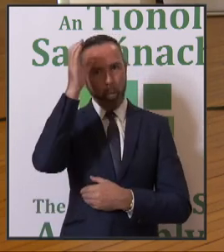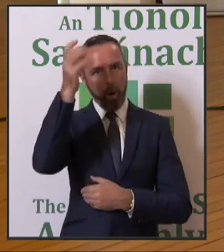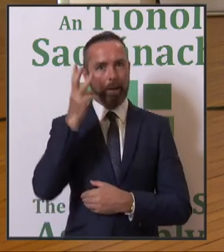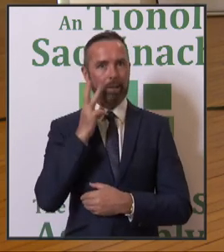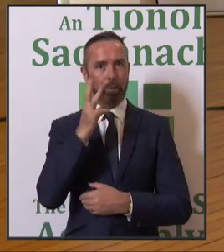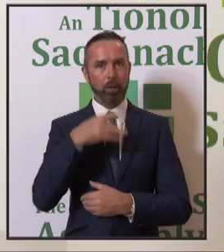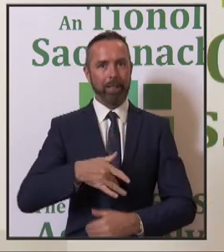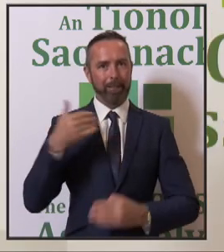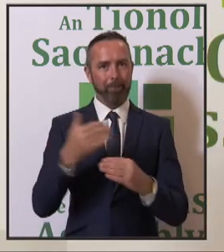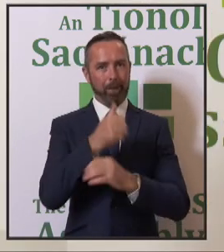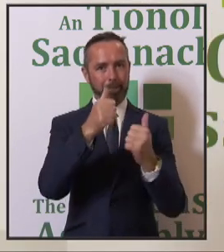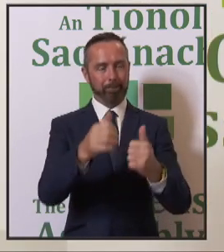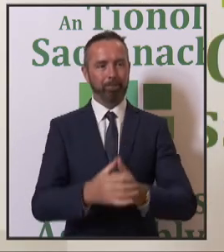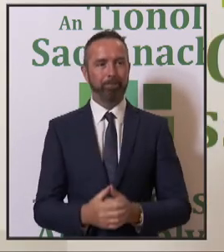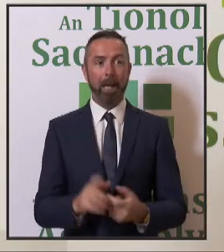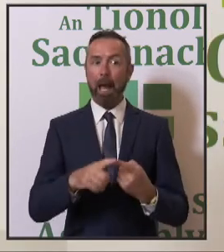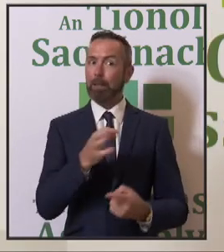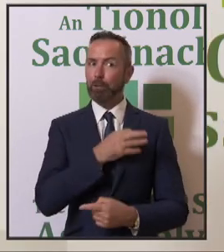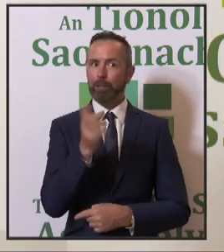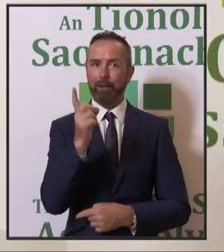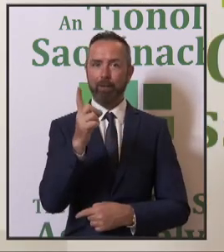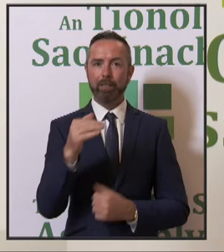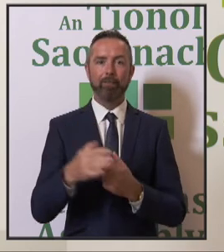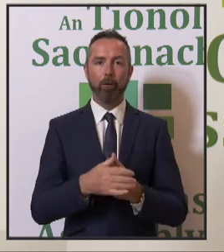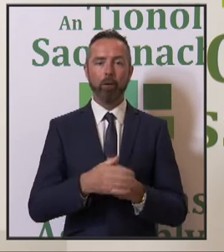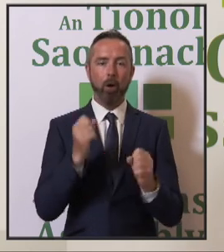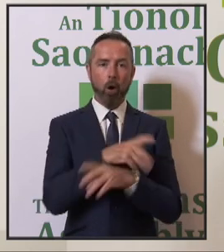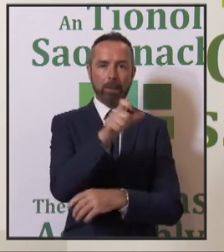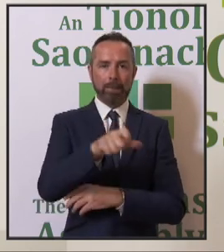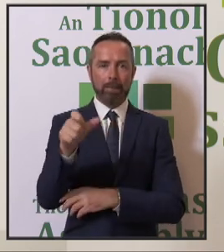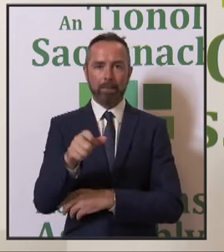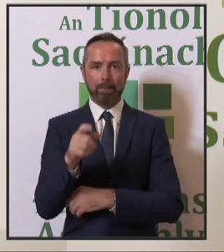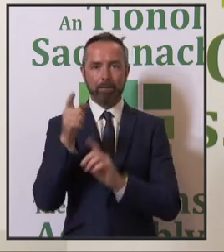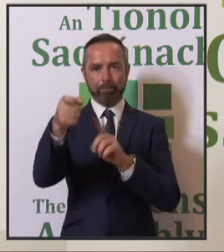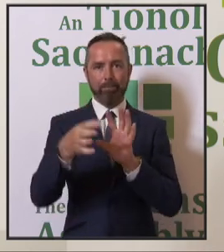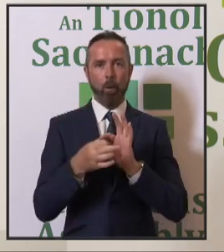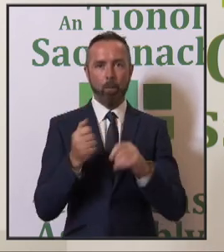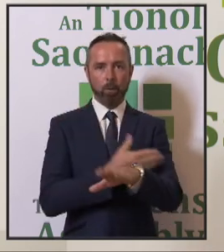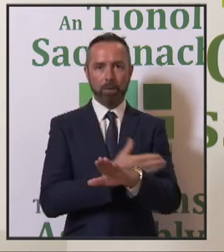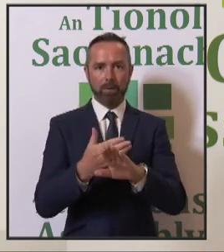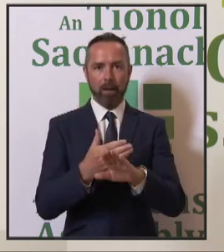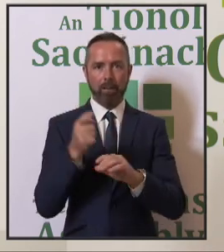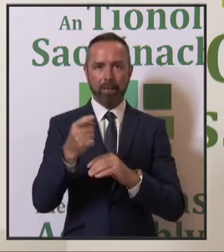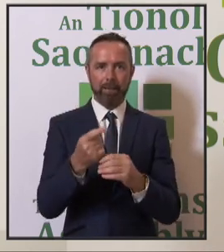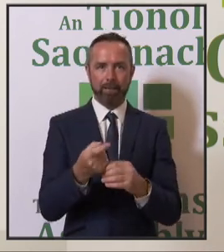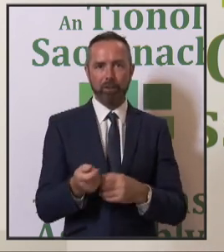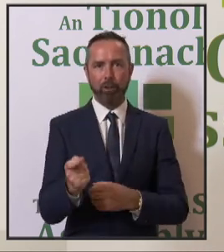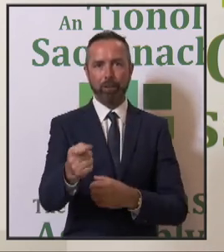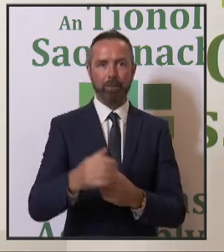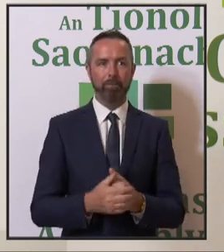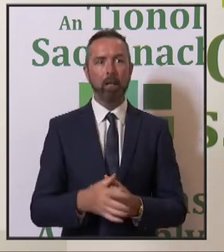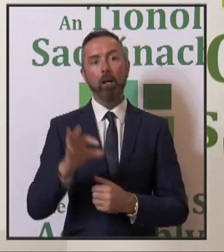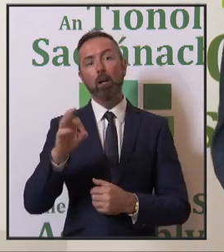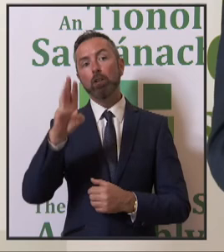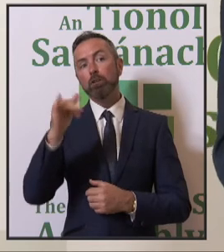by, and good advice for our citizens who are embarking on this voyage of discovery. Gerry, if I can come to